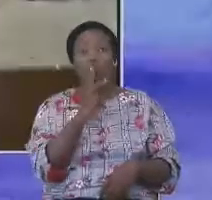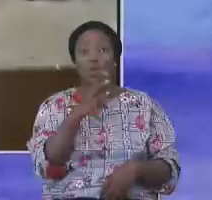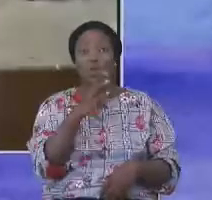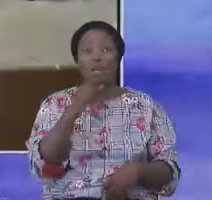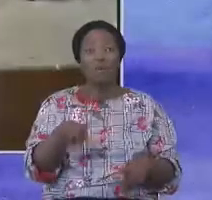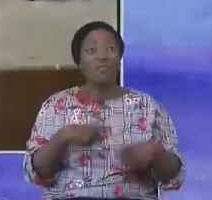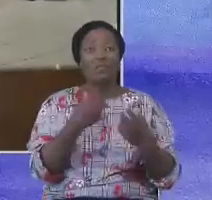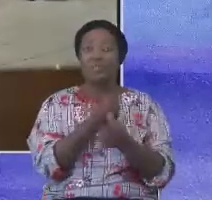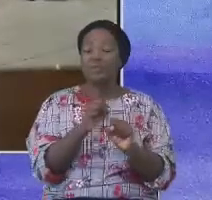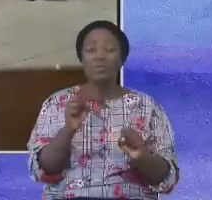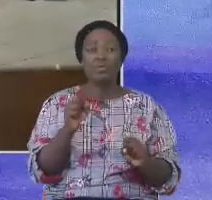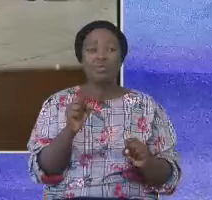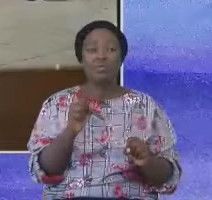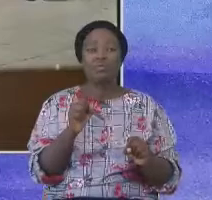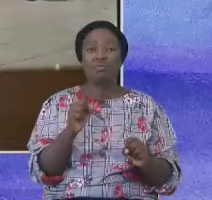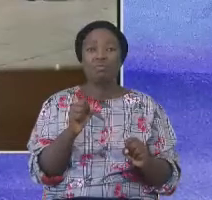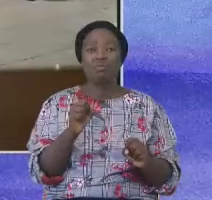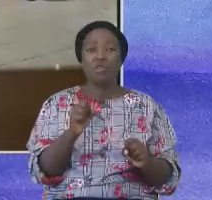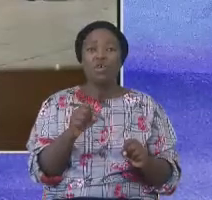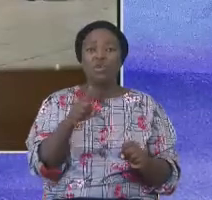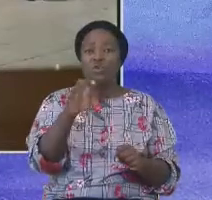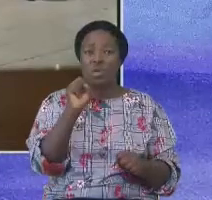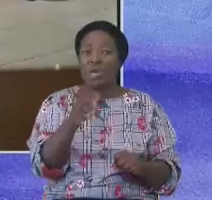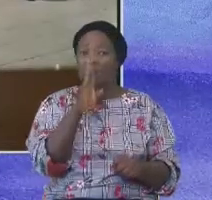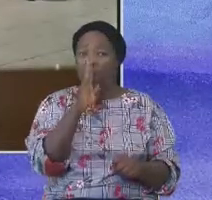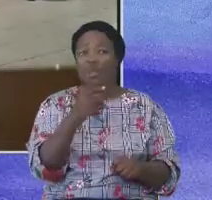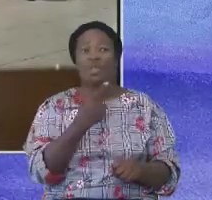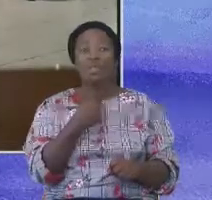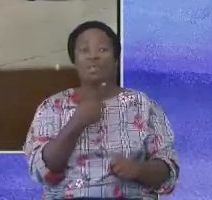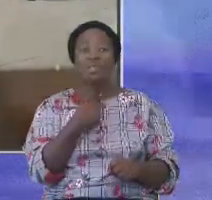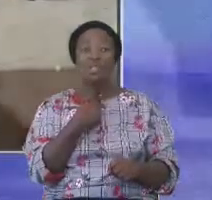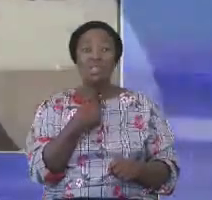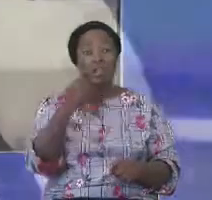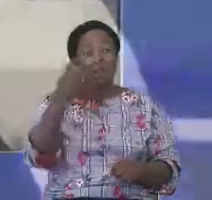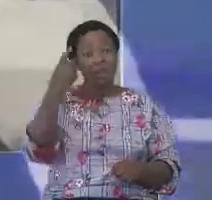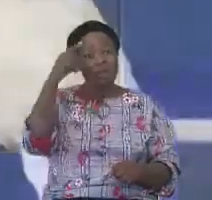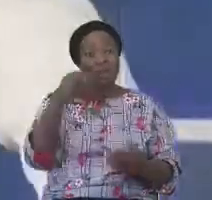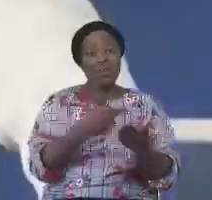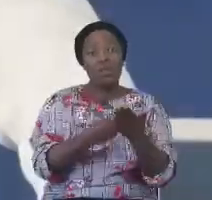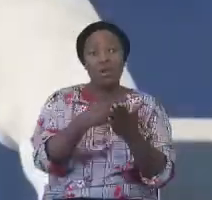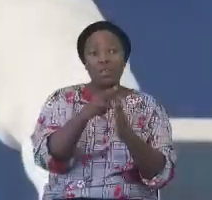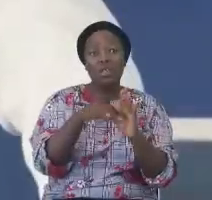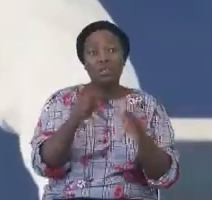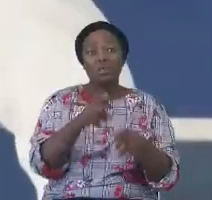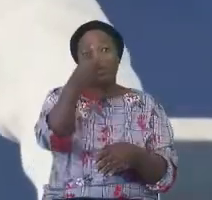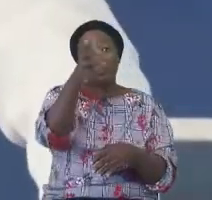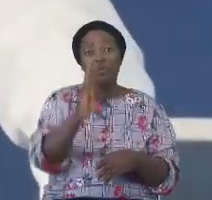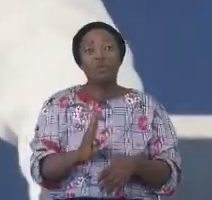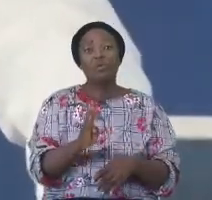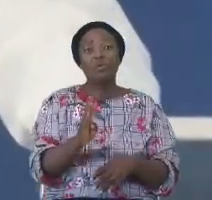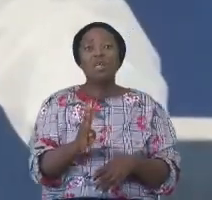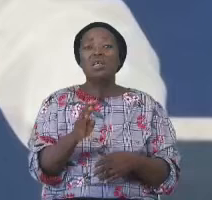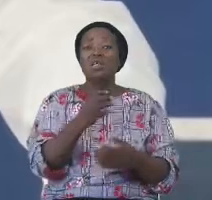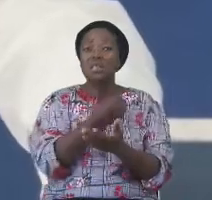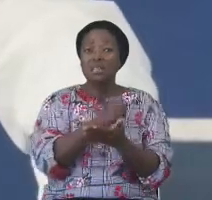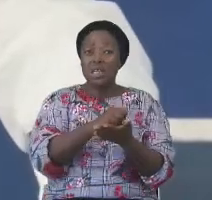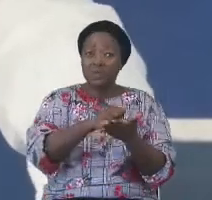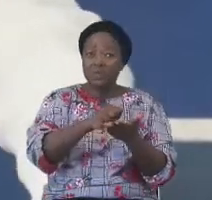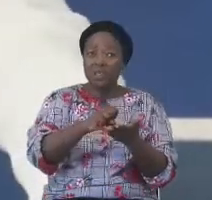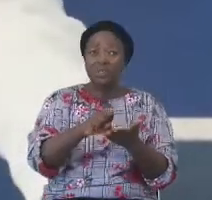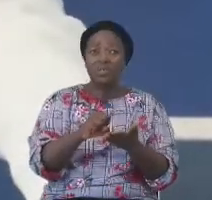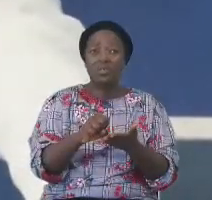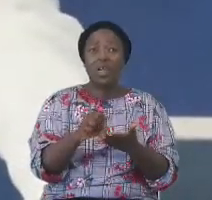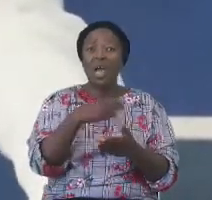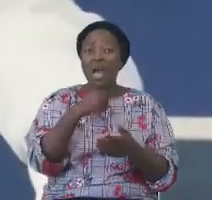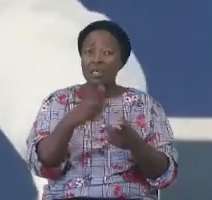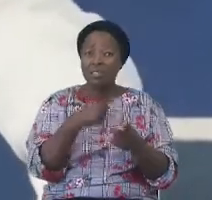life you can be searching for the water of life salvation you can be thirsty for